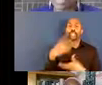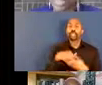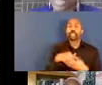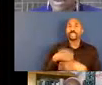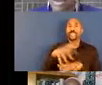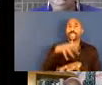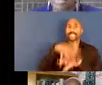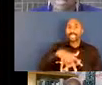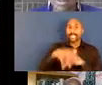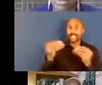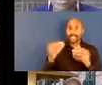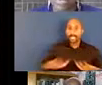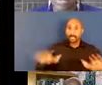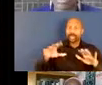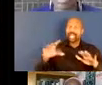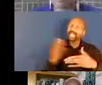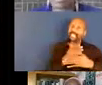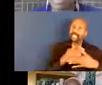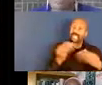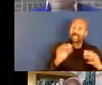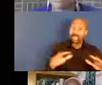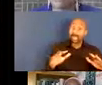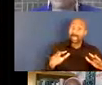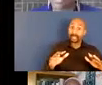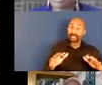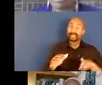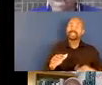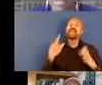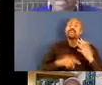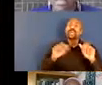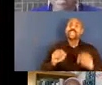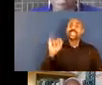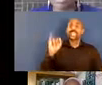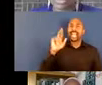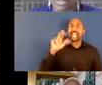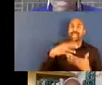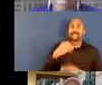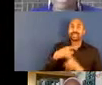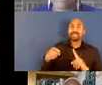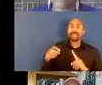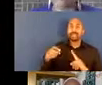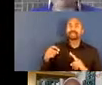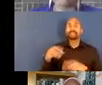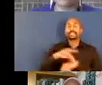What does IR need to learn from the disciplines of geography, anthropology, and